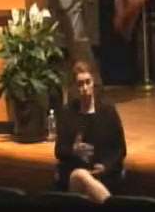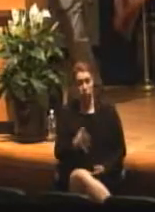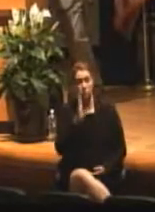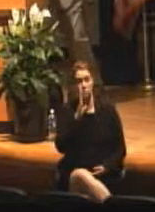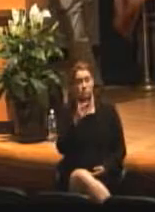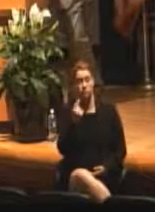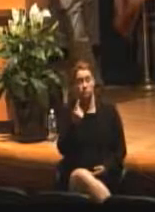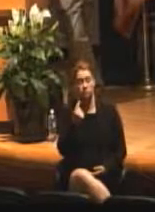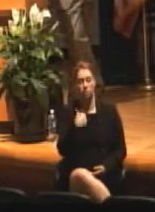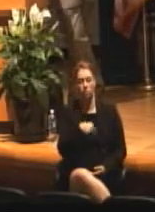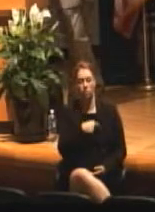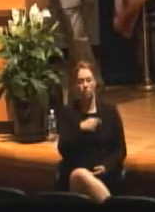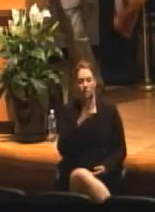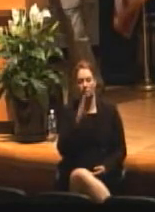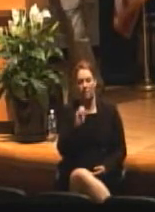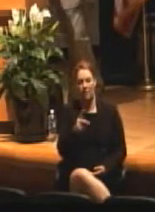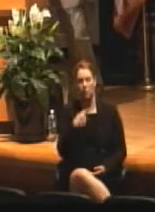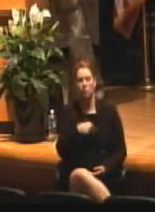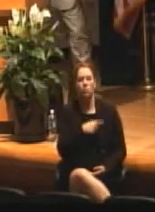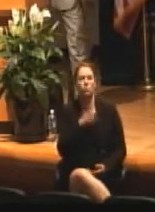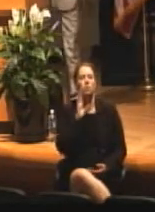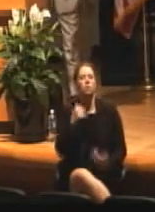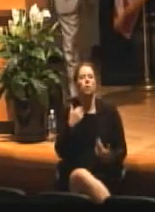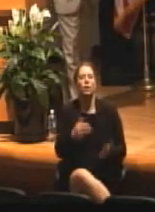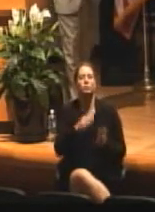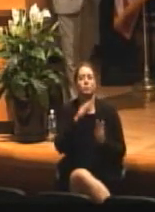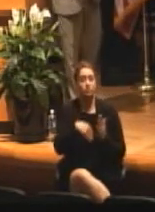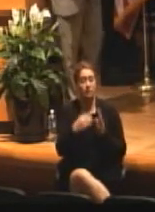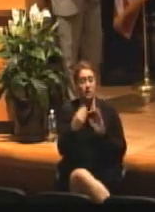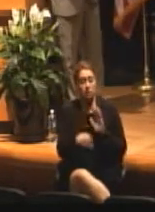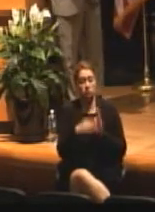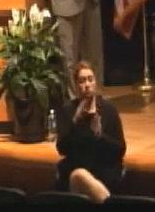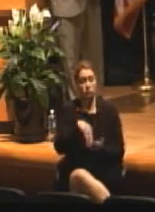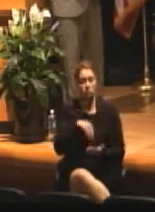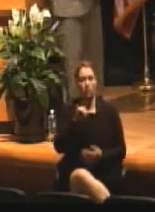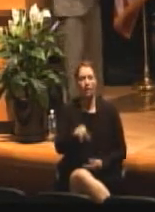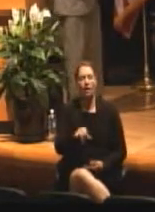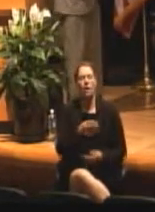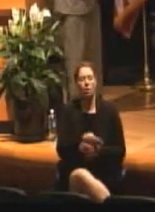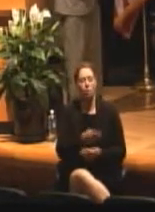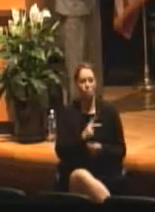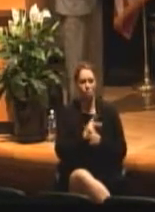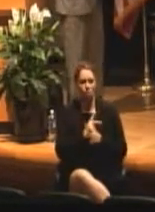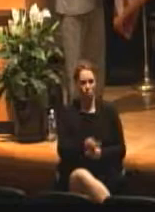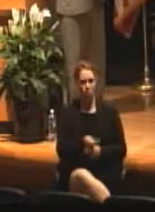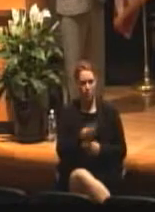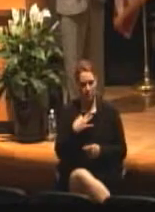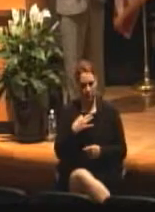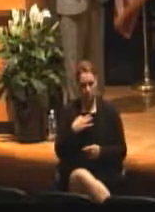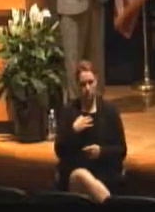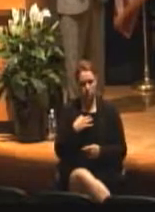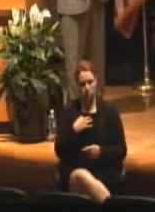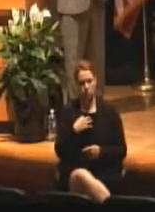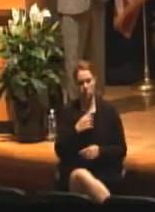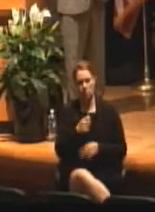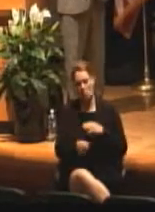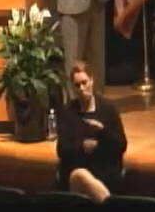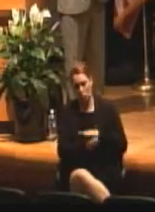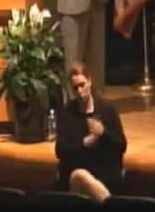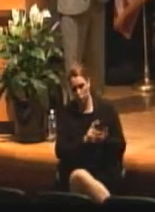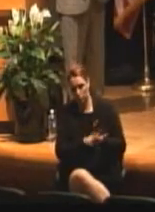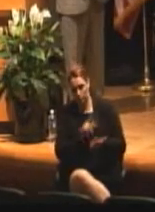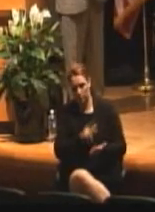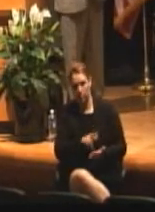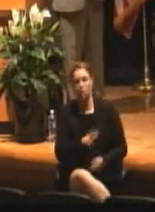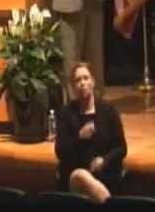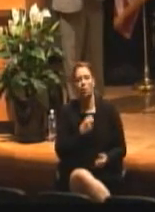do the actual loan application. We would underwrite it, appraise it, and approve you for the loan. Then once we